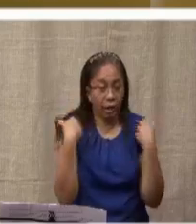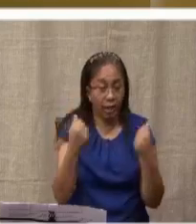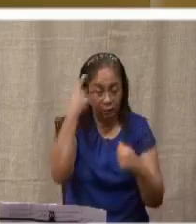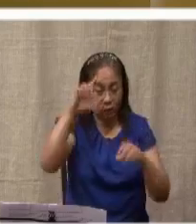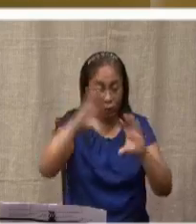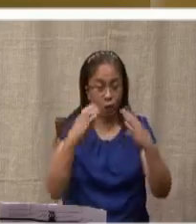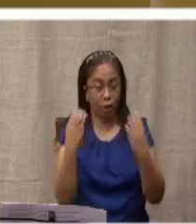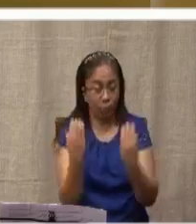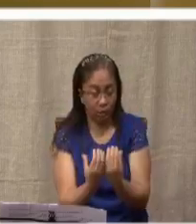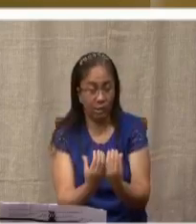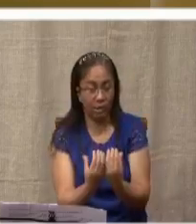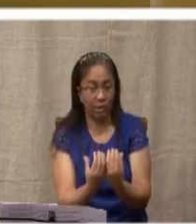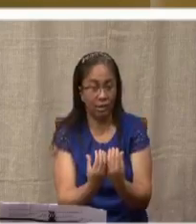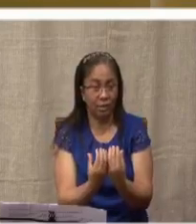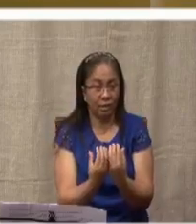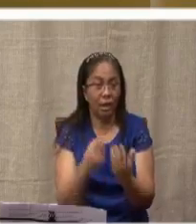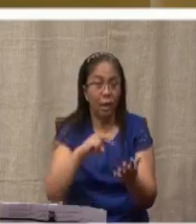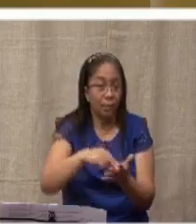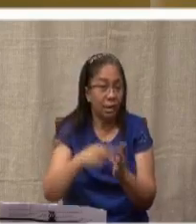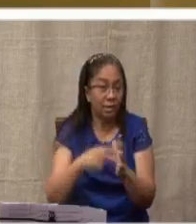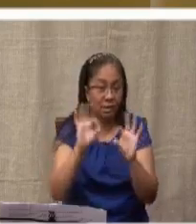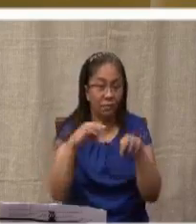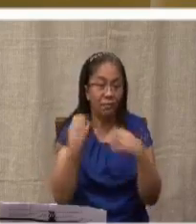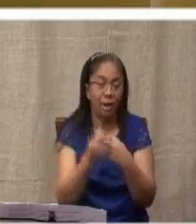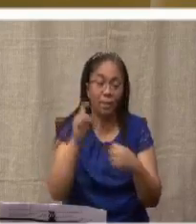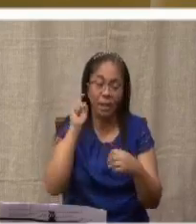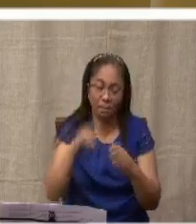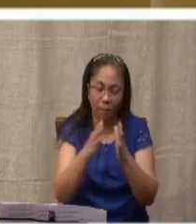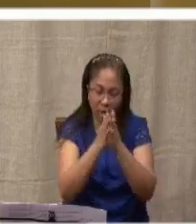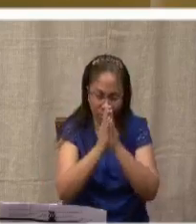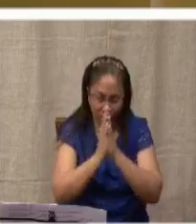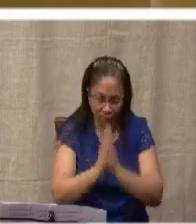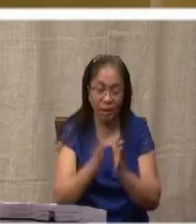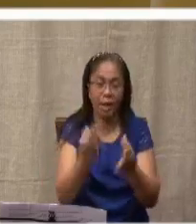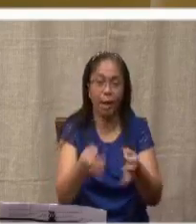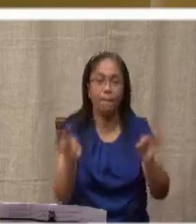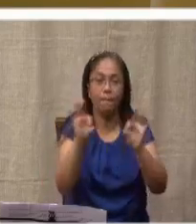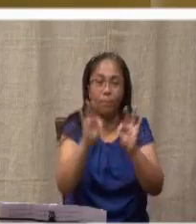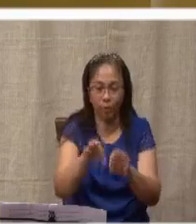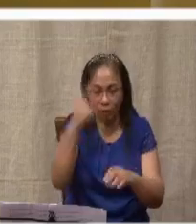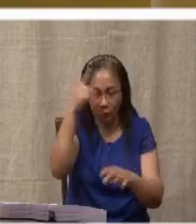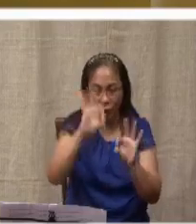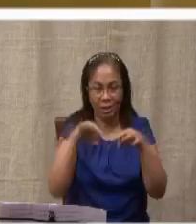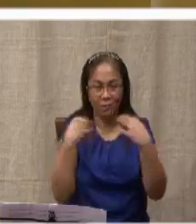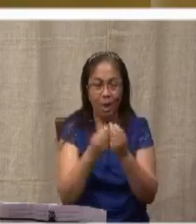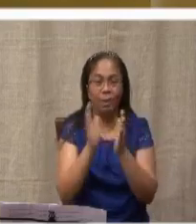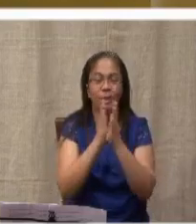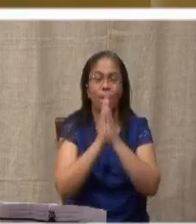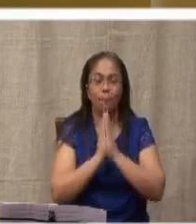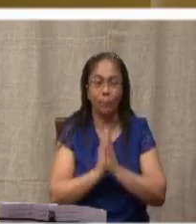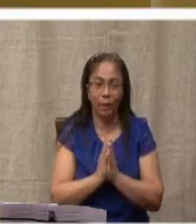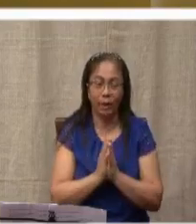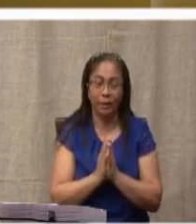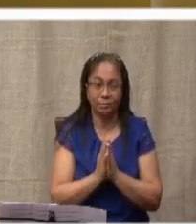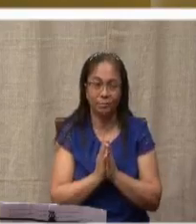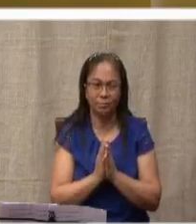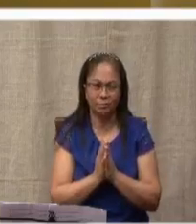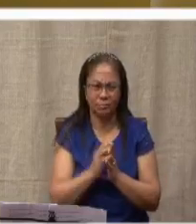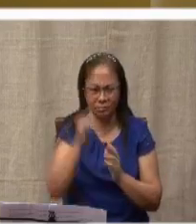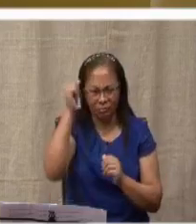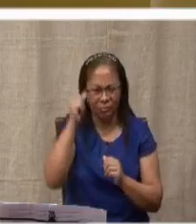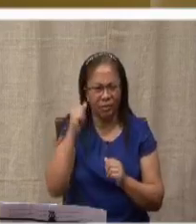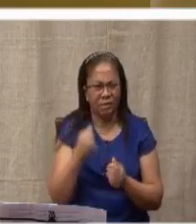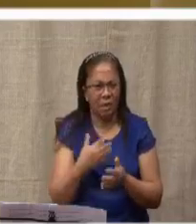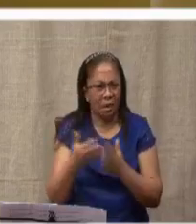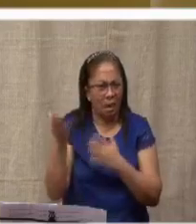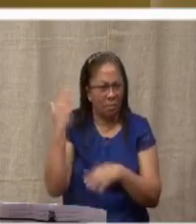for the community prayer has to be at the very center of the family you know there was a time when family